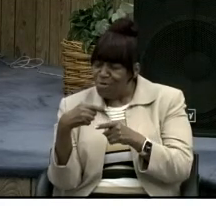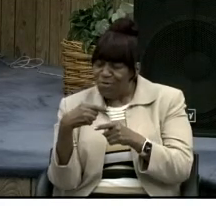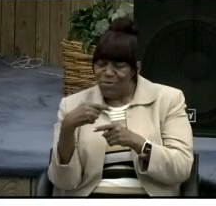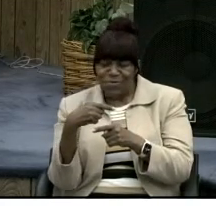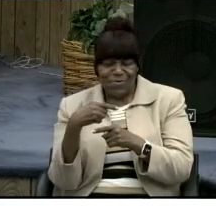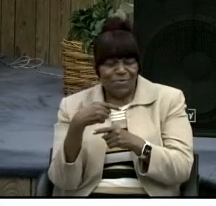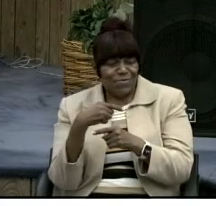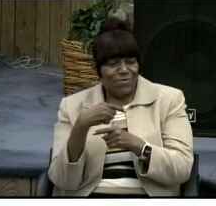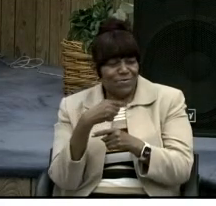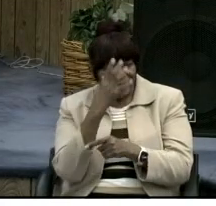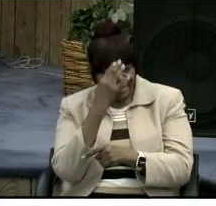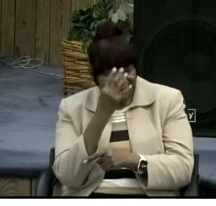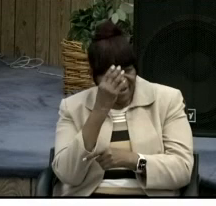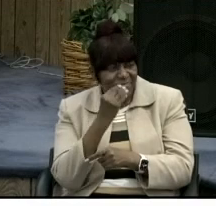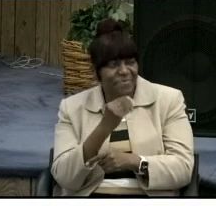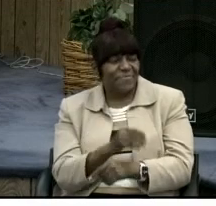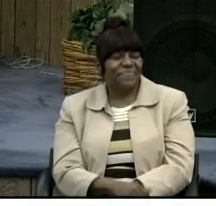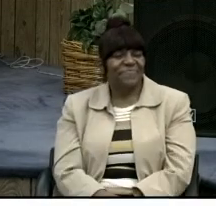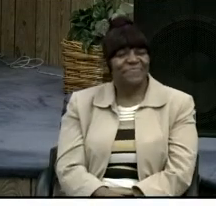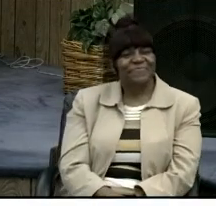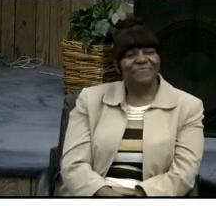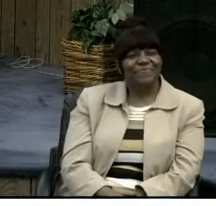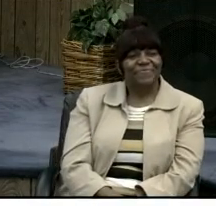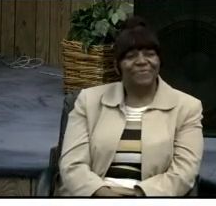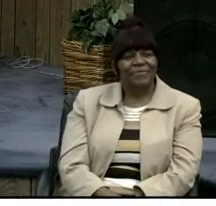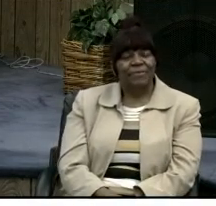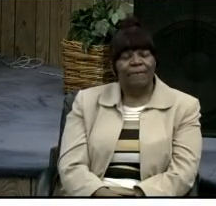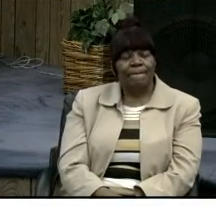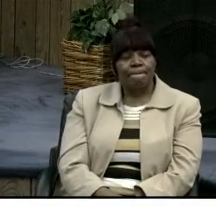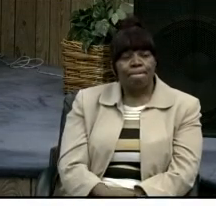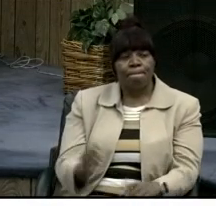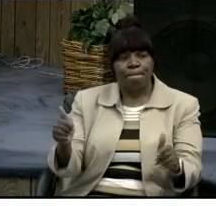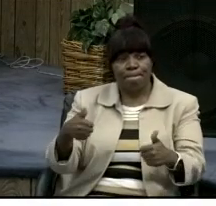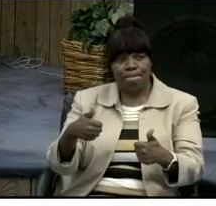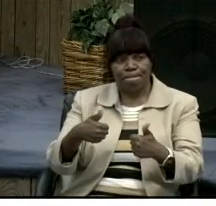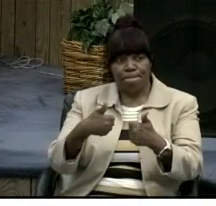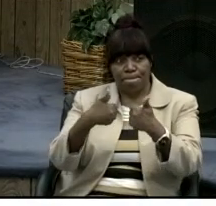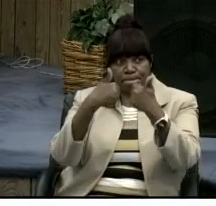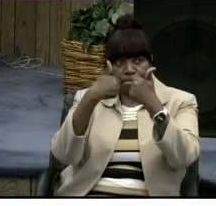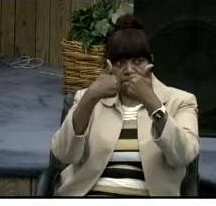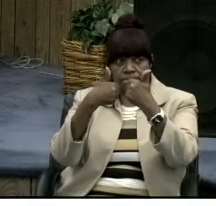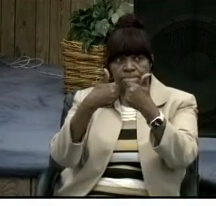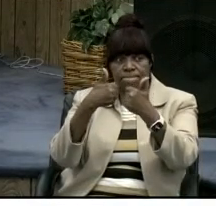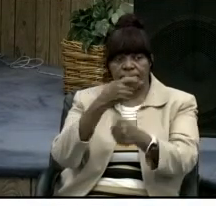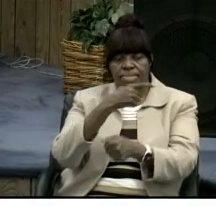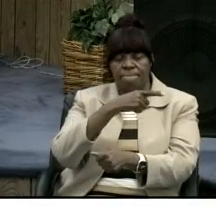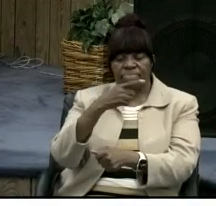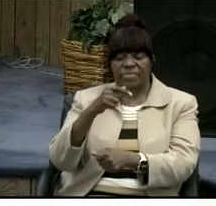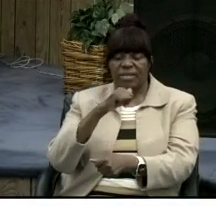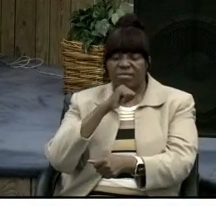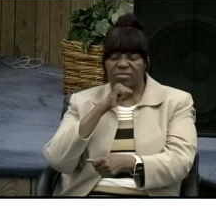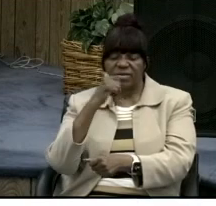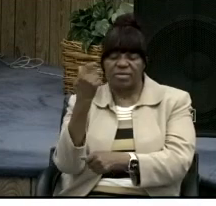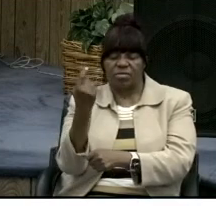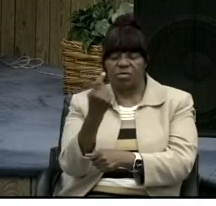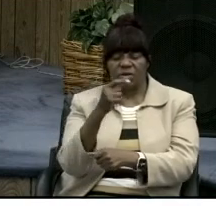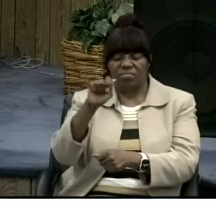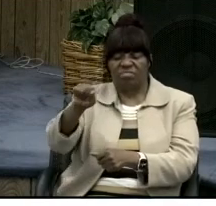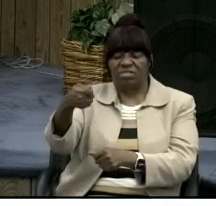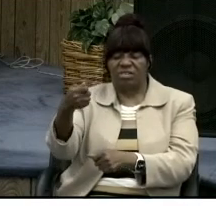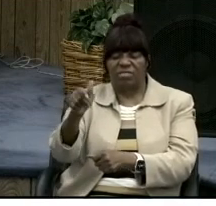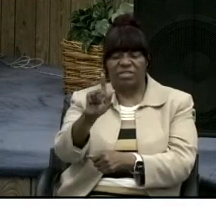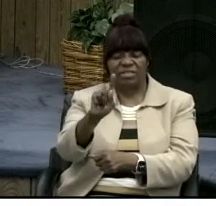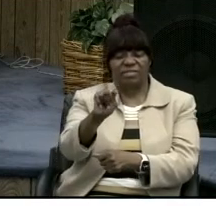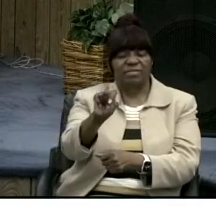Amen. Then for the meat out, the last 10 days, the prayer warriors are not just turning the TV